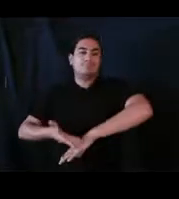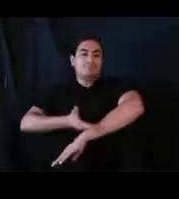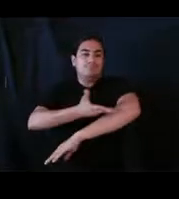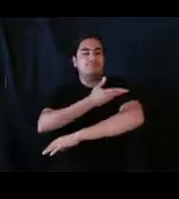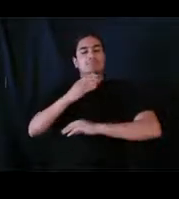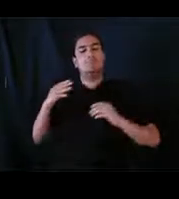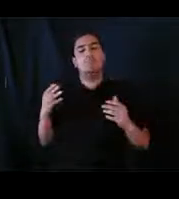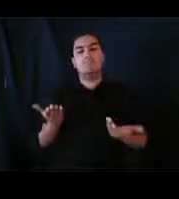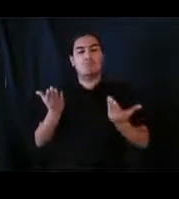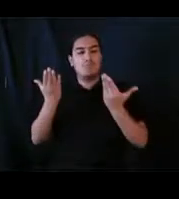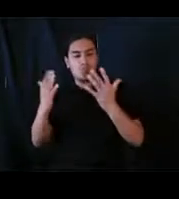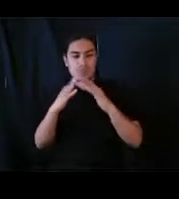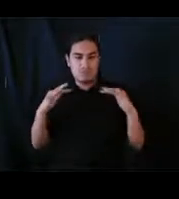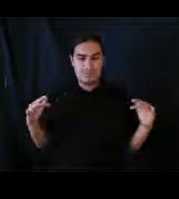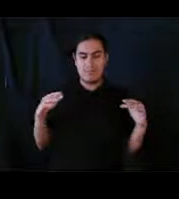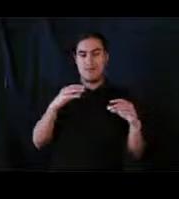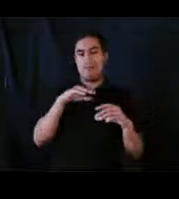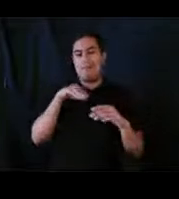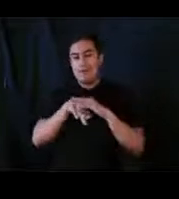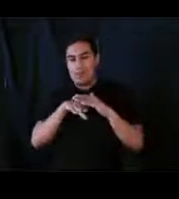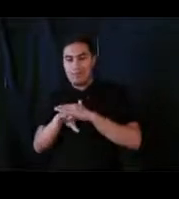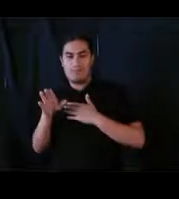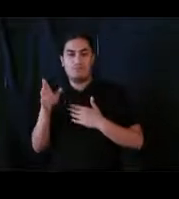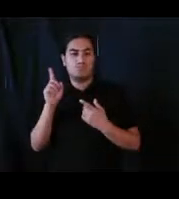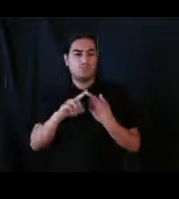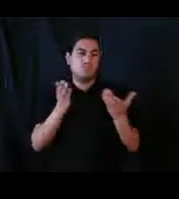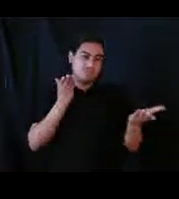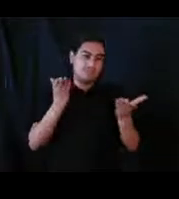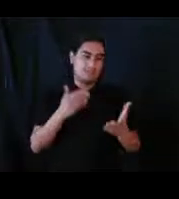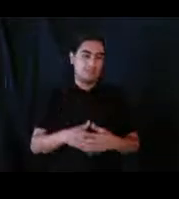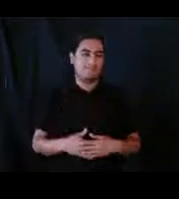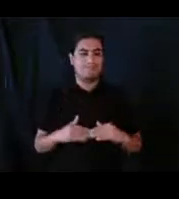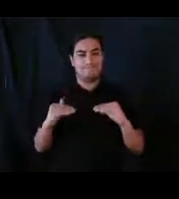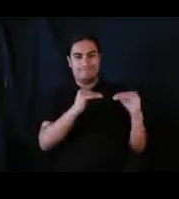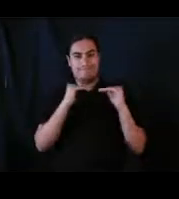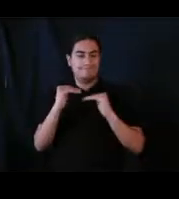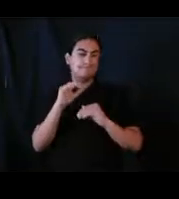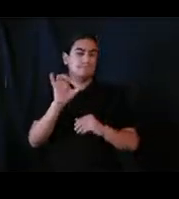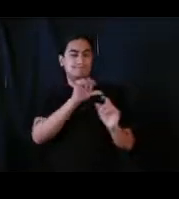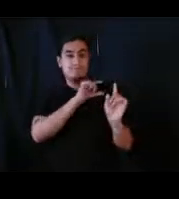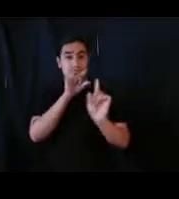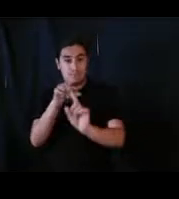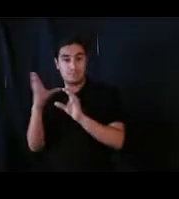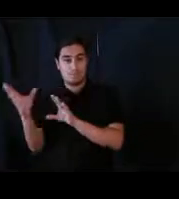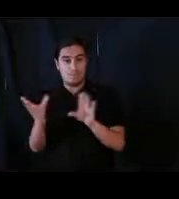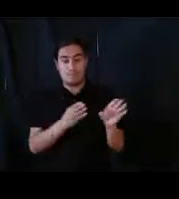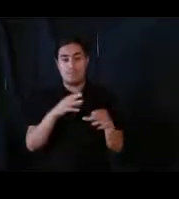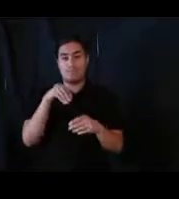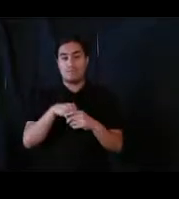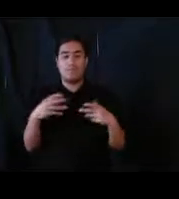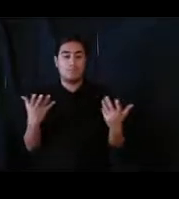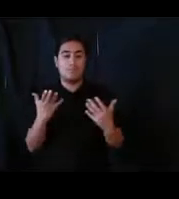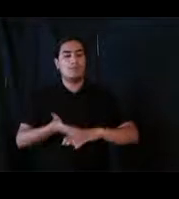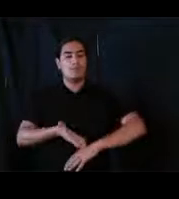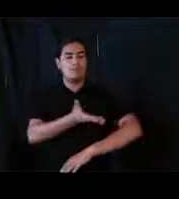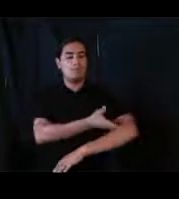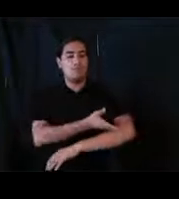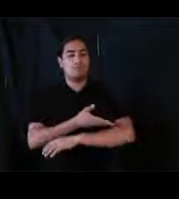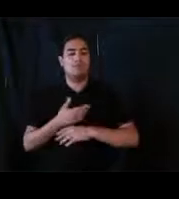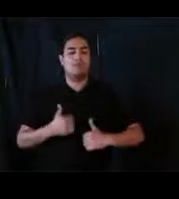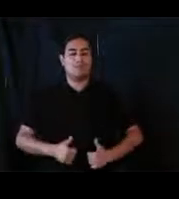diversity equity and access to services some targeted strategies in the plan include increasing residential and